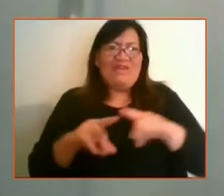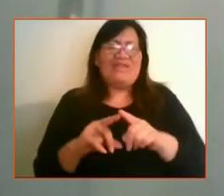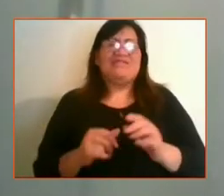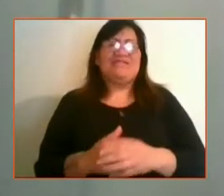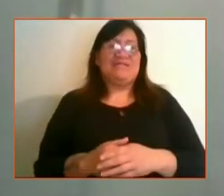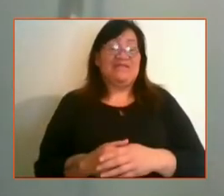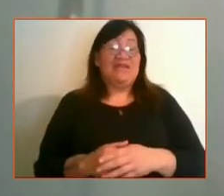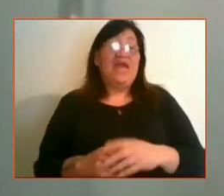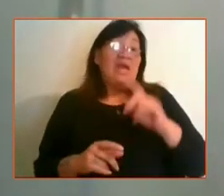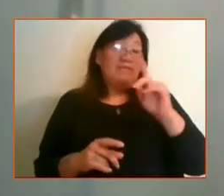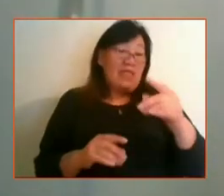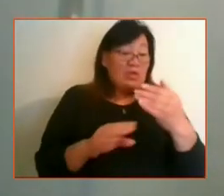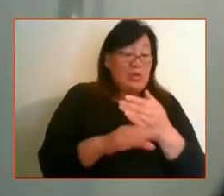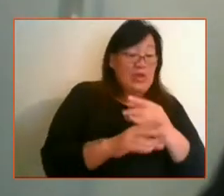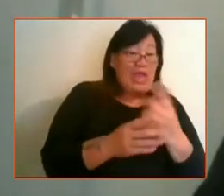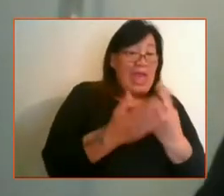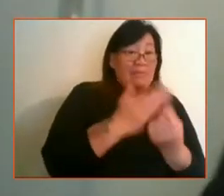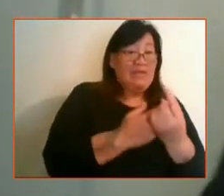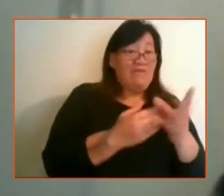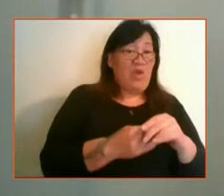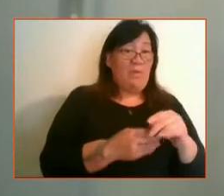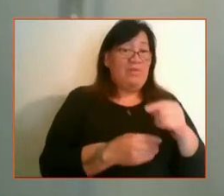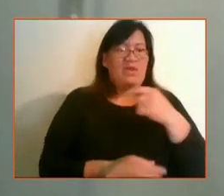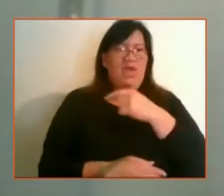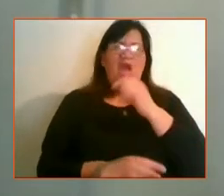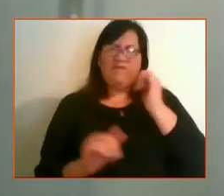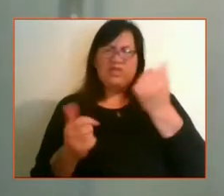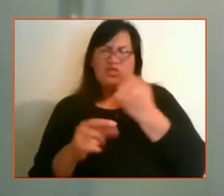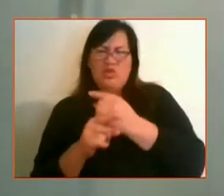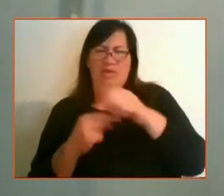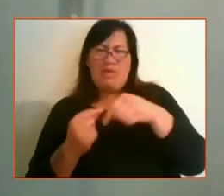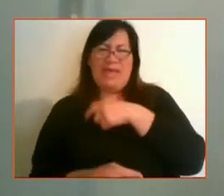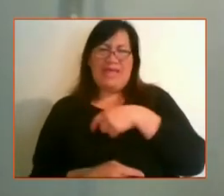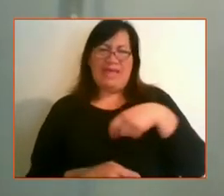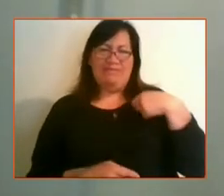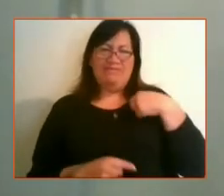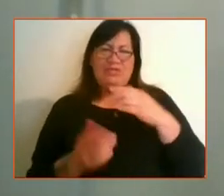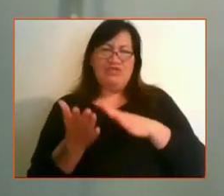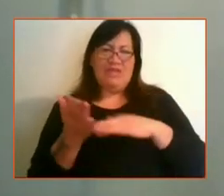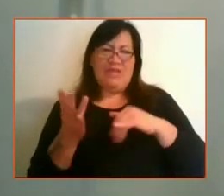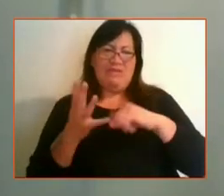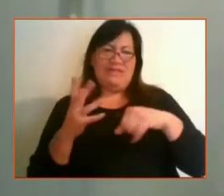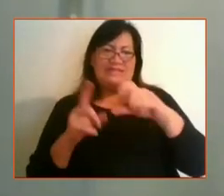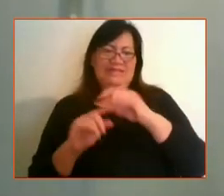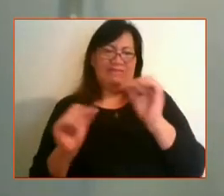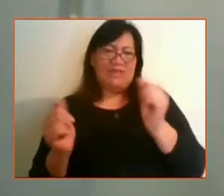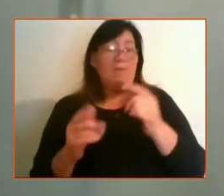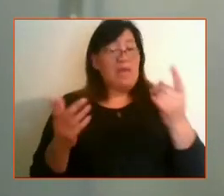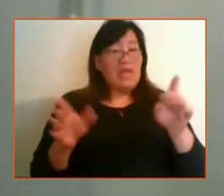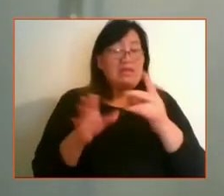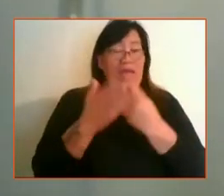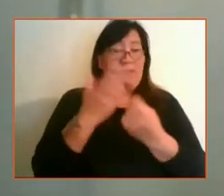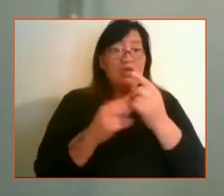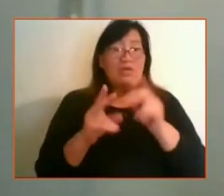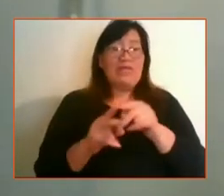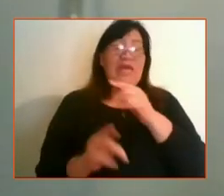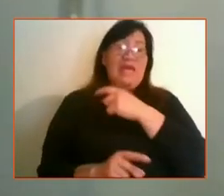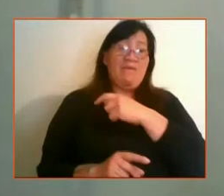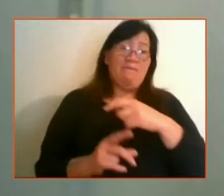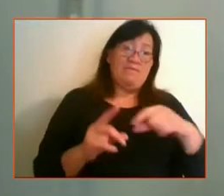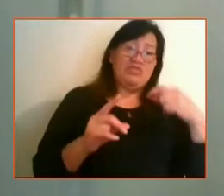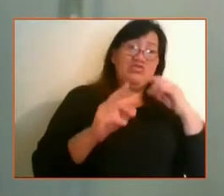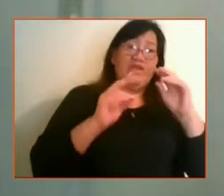happening between ministries. I only talked about MSD because that's the other one I'm in charge of, but of course they're happening with MOE, they're happening with Ministry of